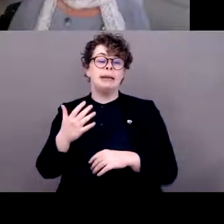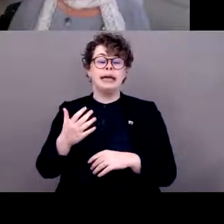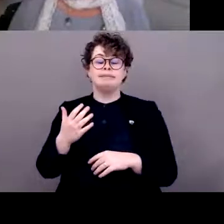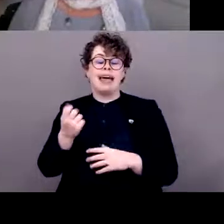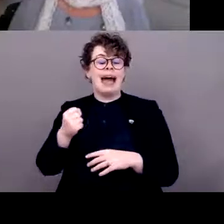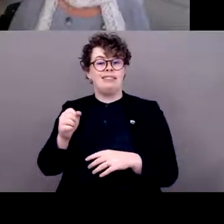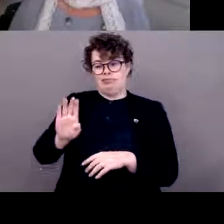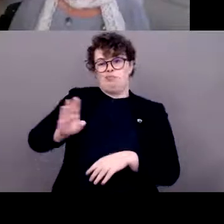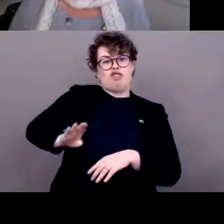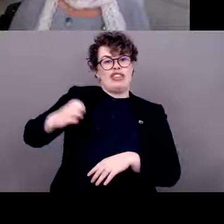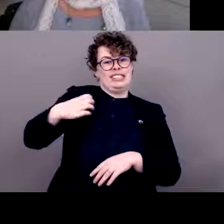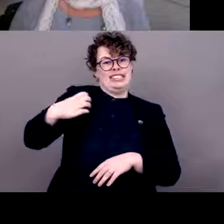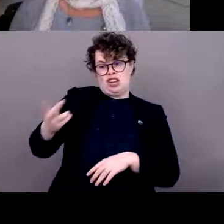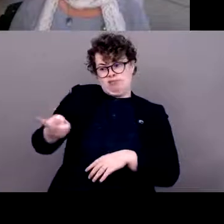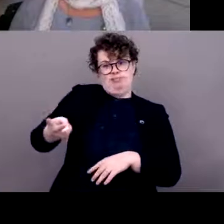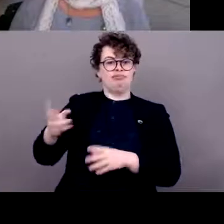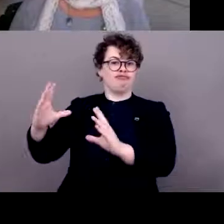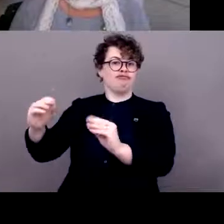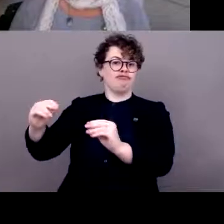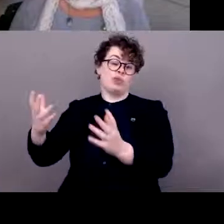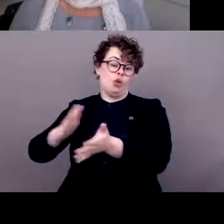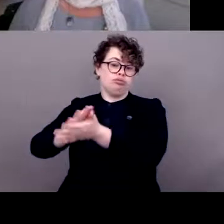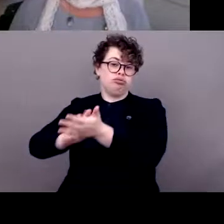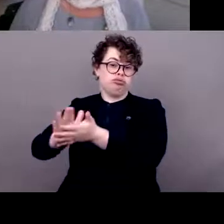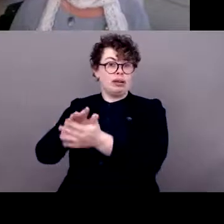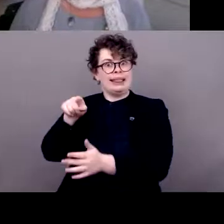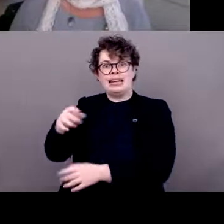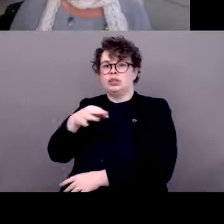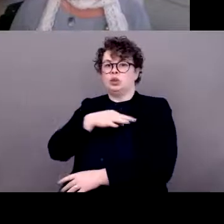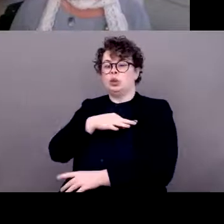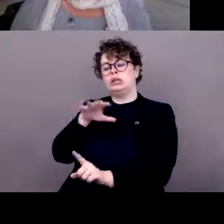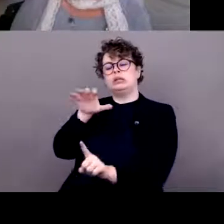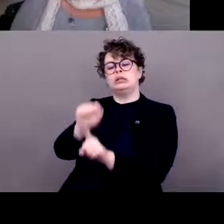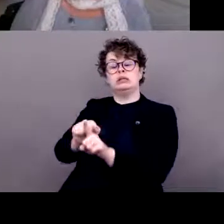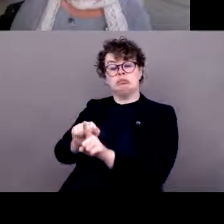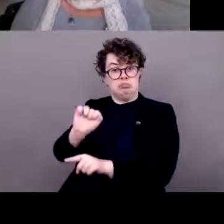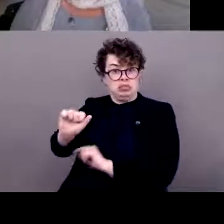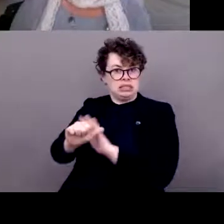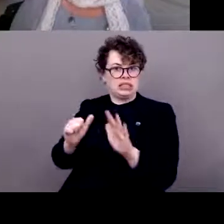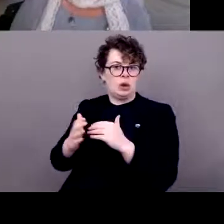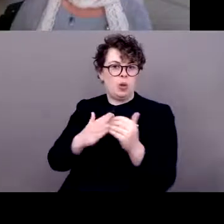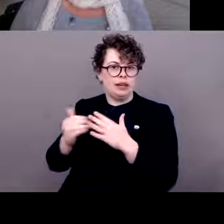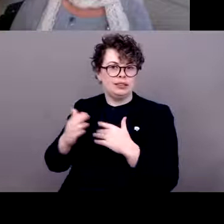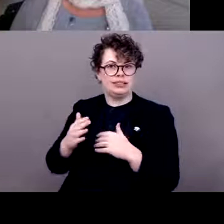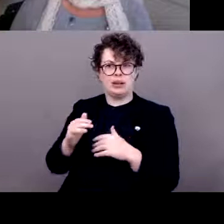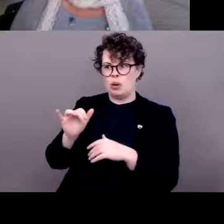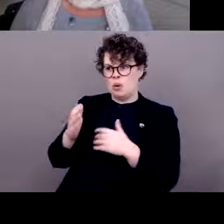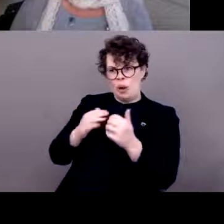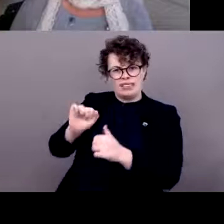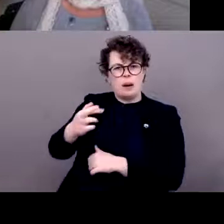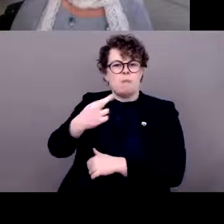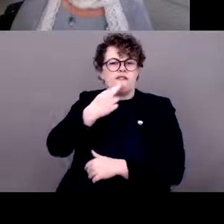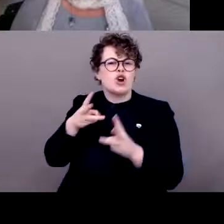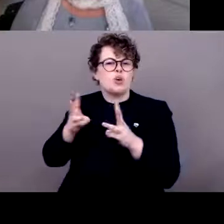they communicate. This is particularly useful if we're trying to establish the child's preferred means of communication, and especially if we want to